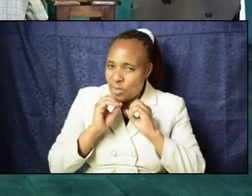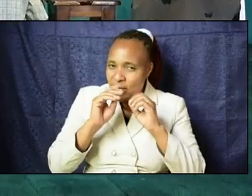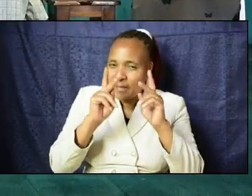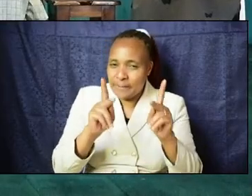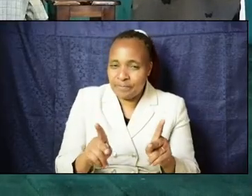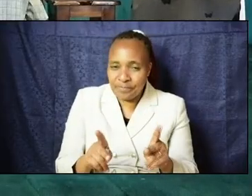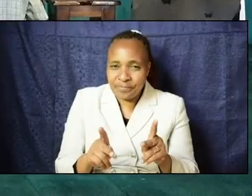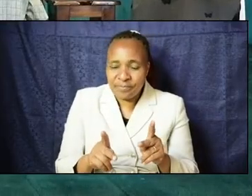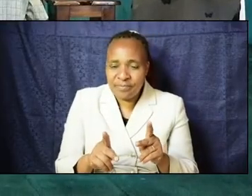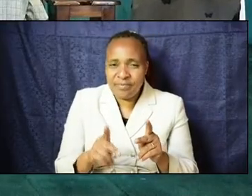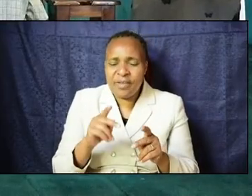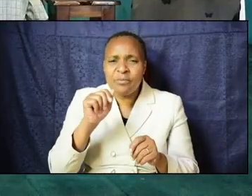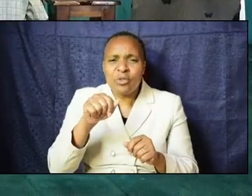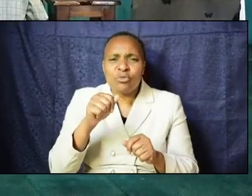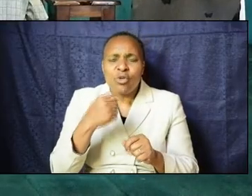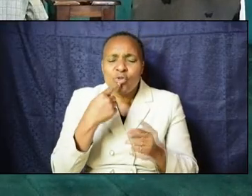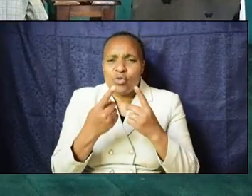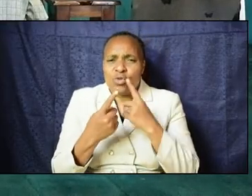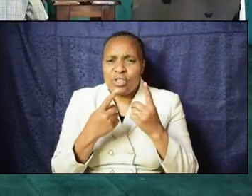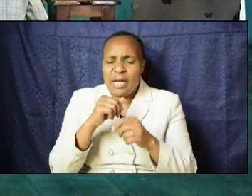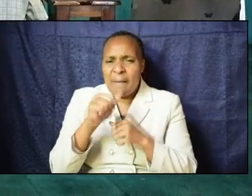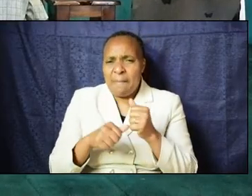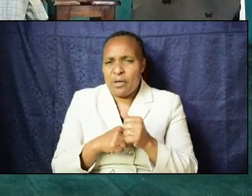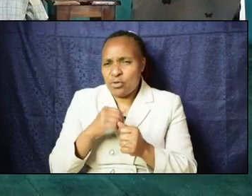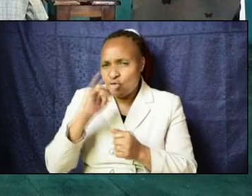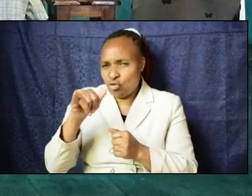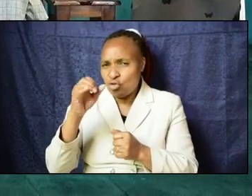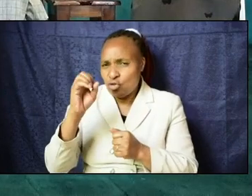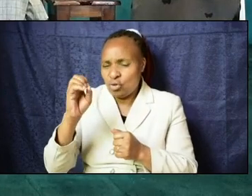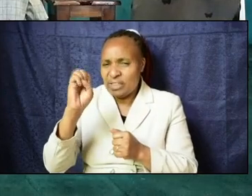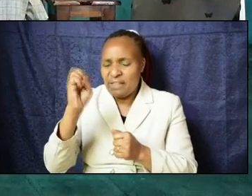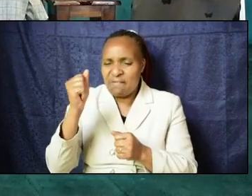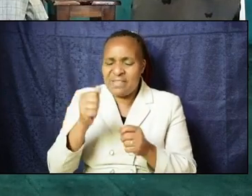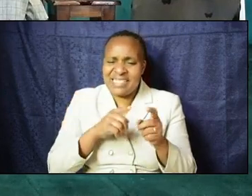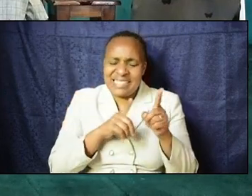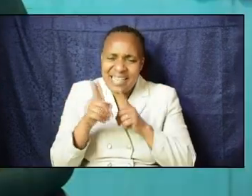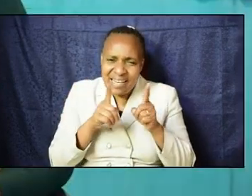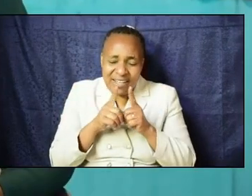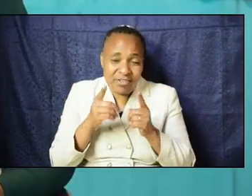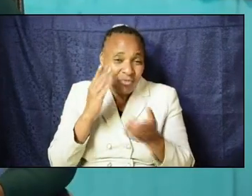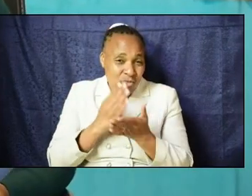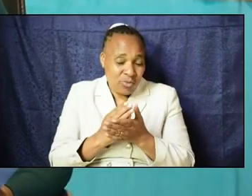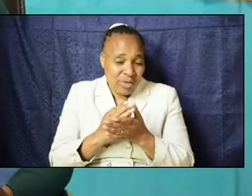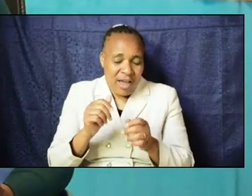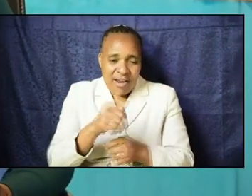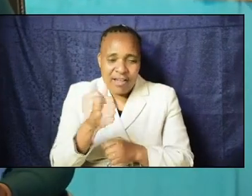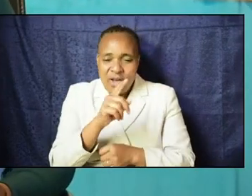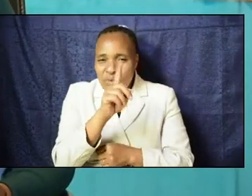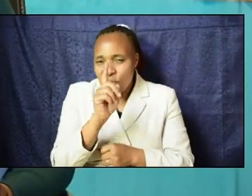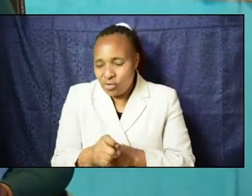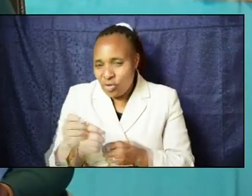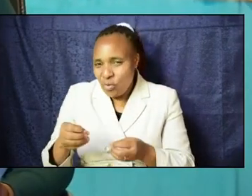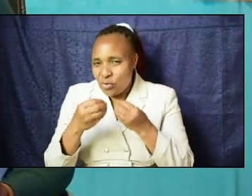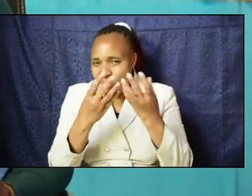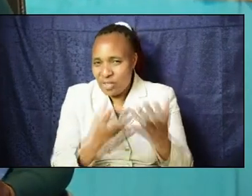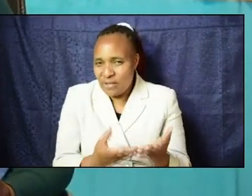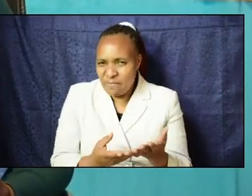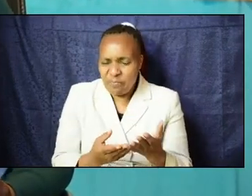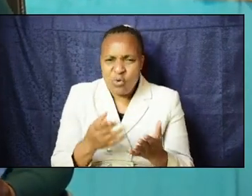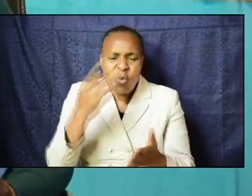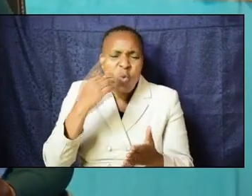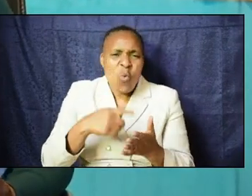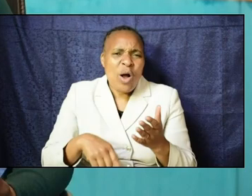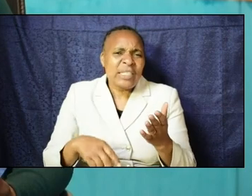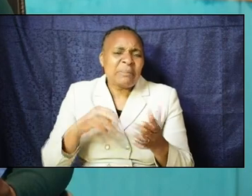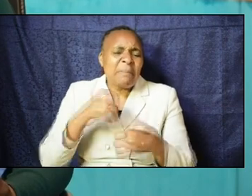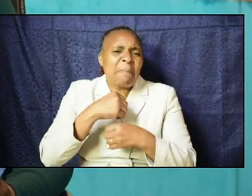So you touched on really what Joseph, this is Joseph's journey, right? So another question I'd like to pose to you guys. What made